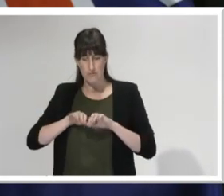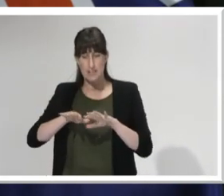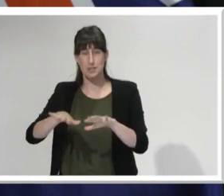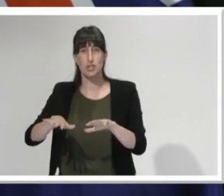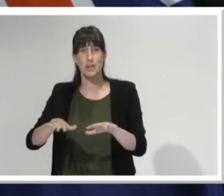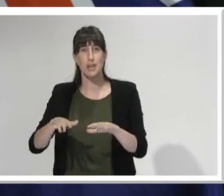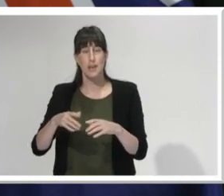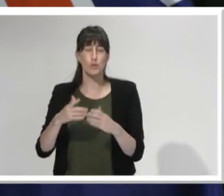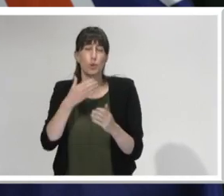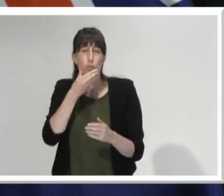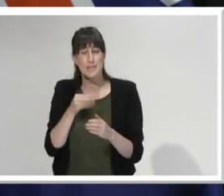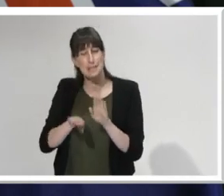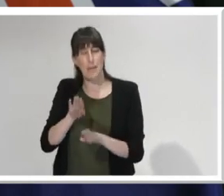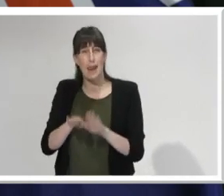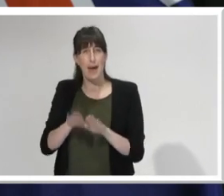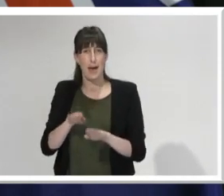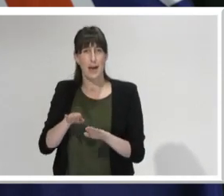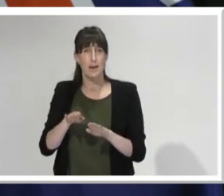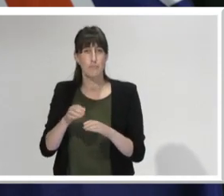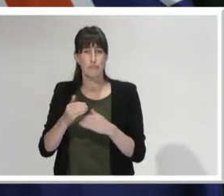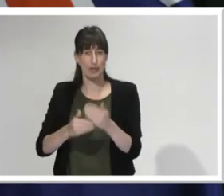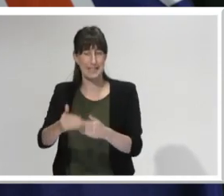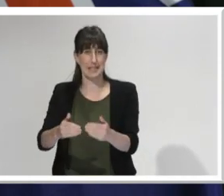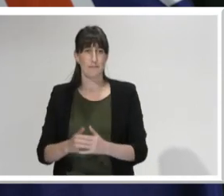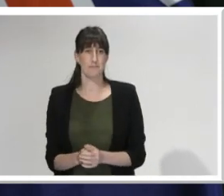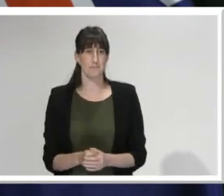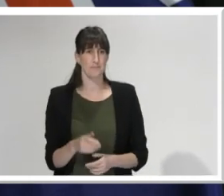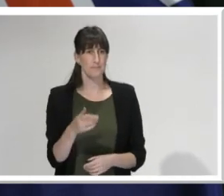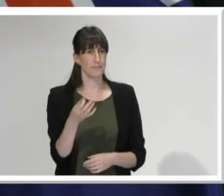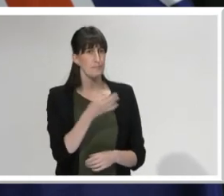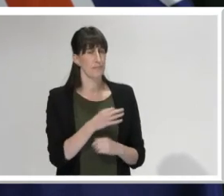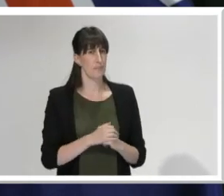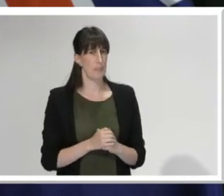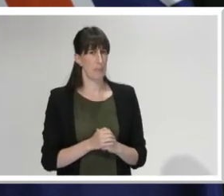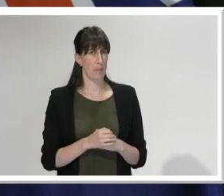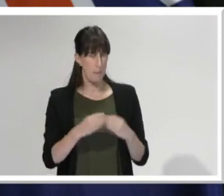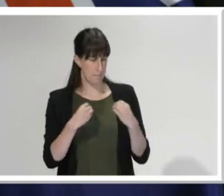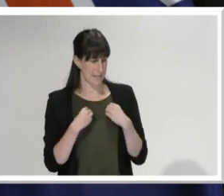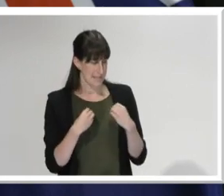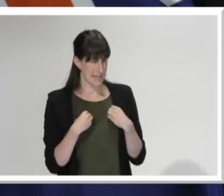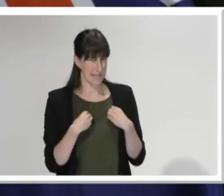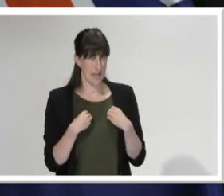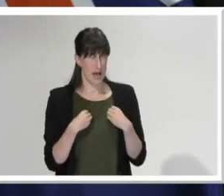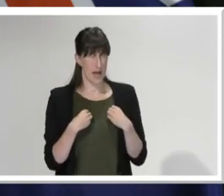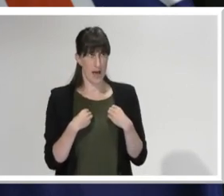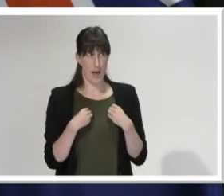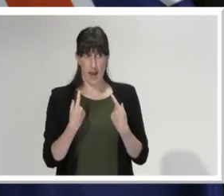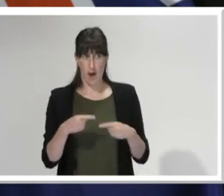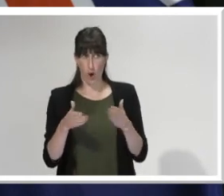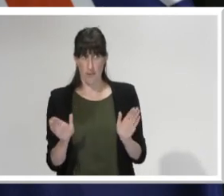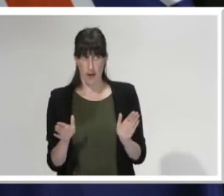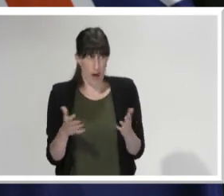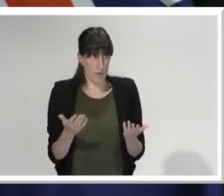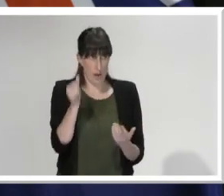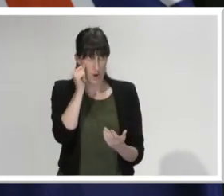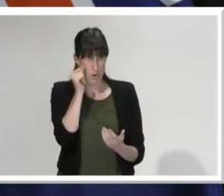we're doing as a nation. How will some businesses know whether they're able to trade? Do they have to apply and prove anything, or do they just trade and hope to do